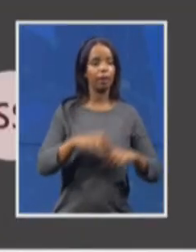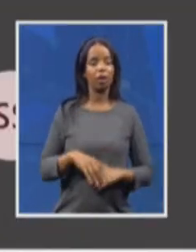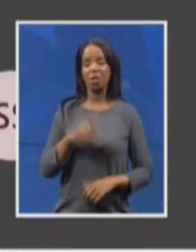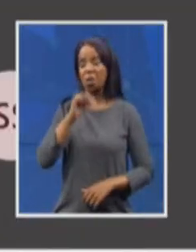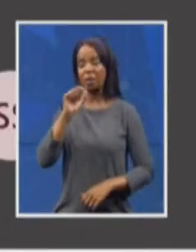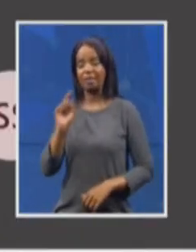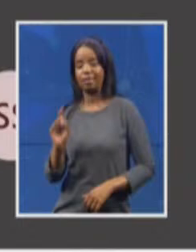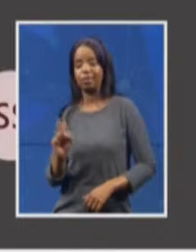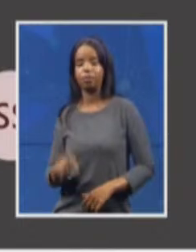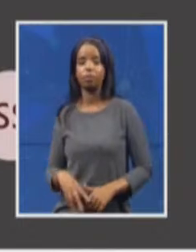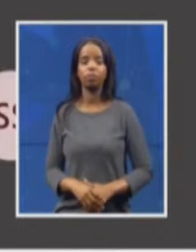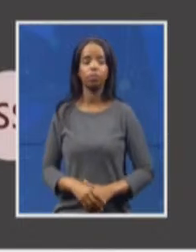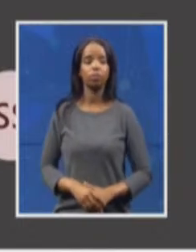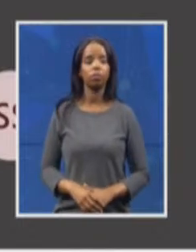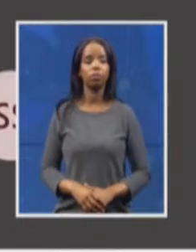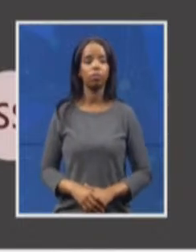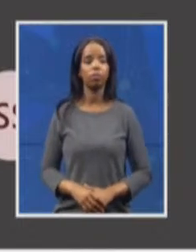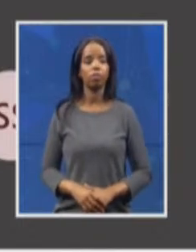Thank you.